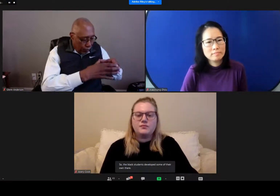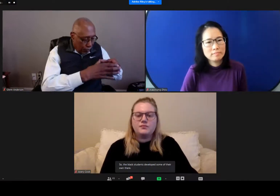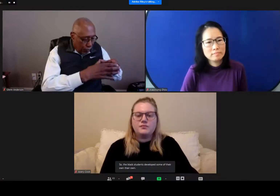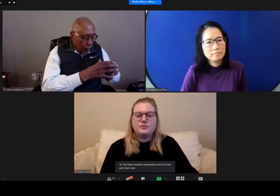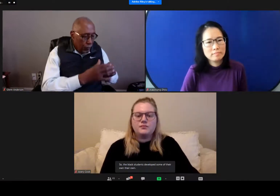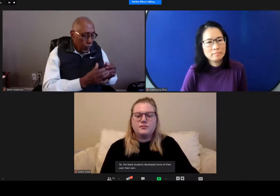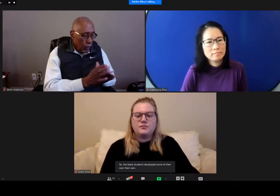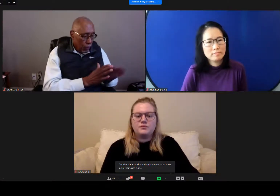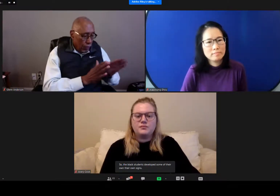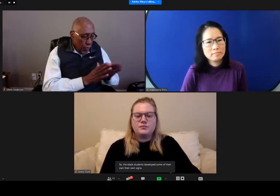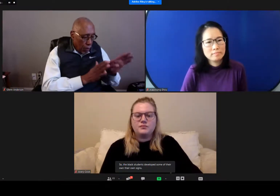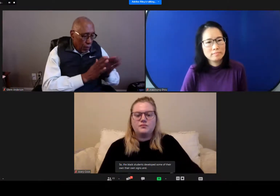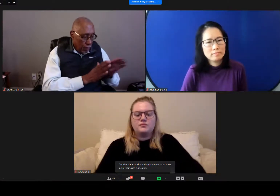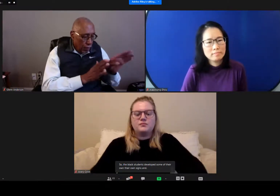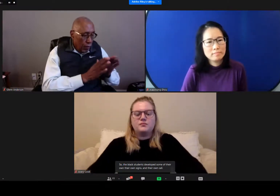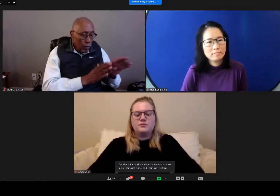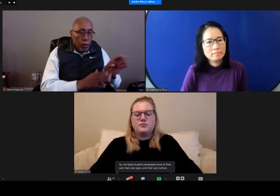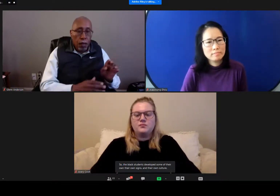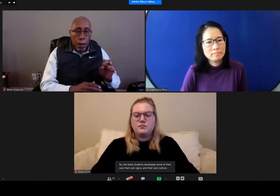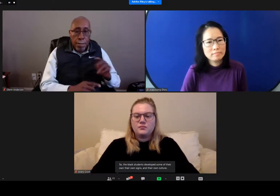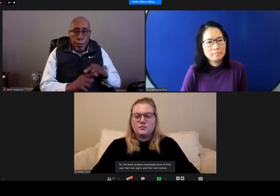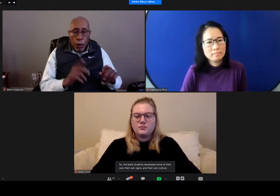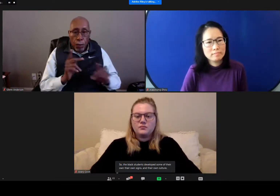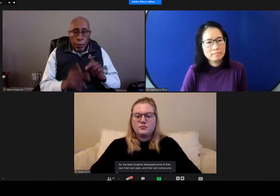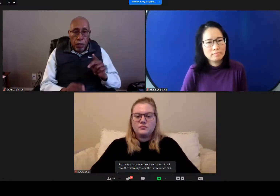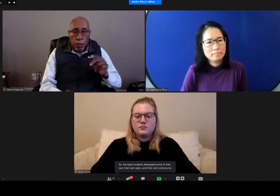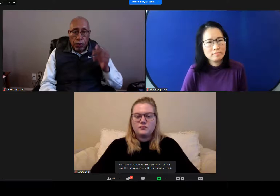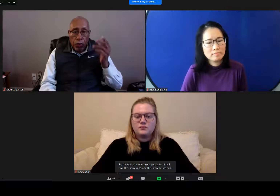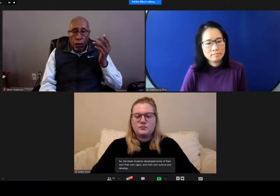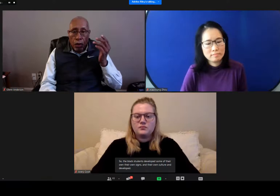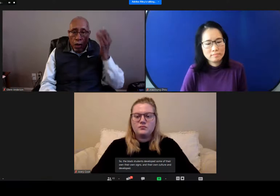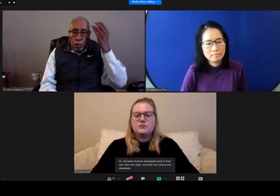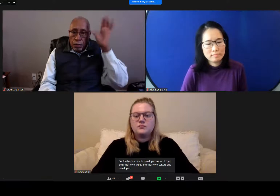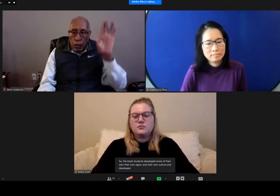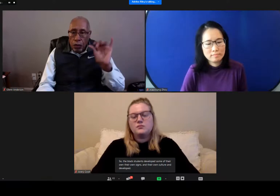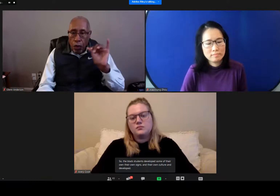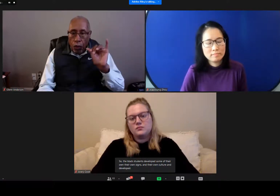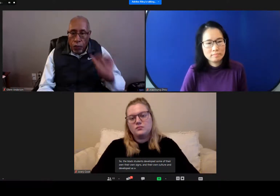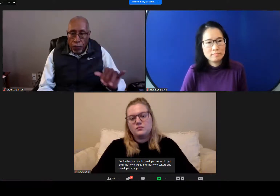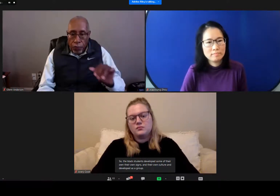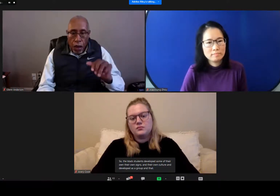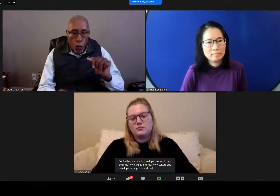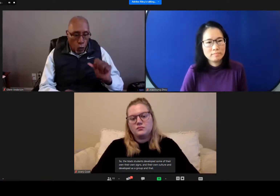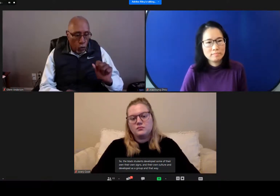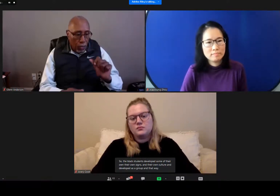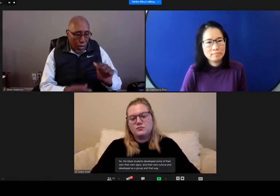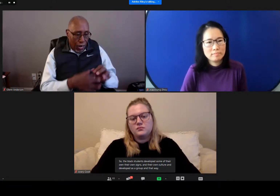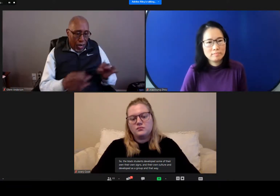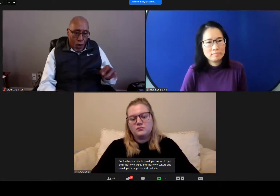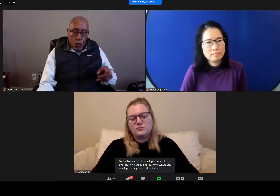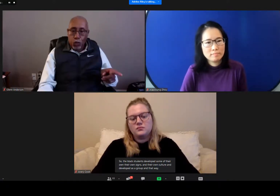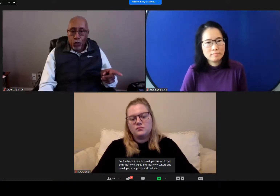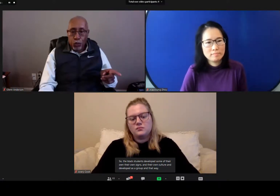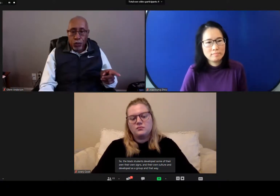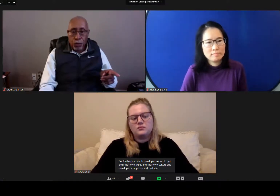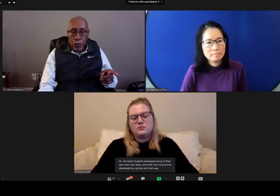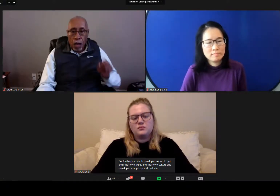own signs and their own culture, and developed as a group in that way.